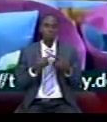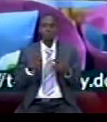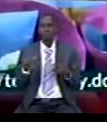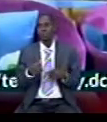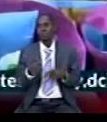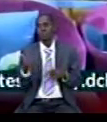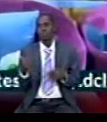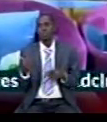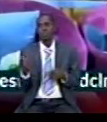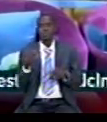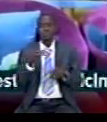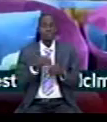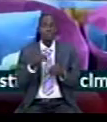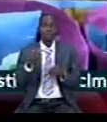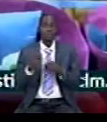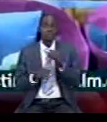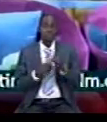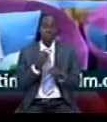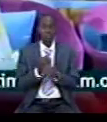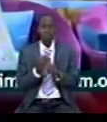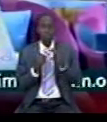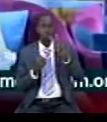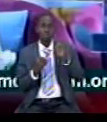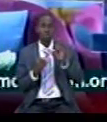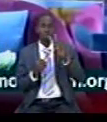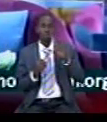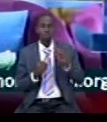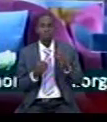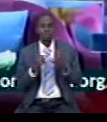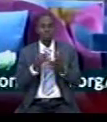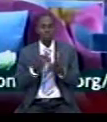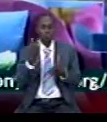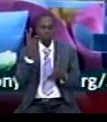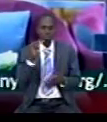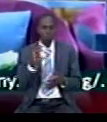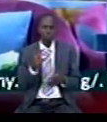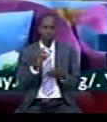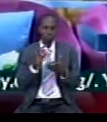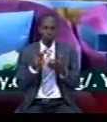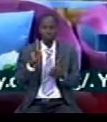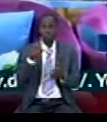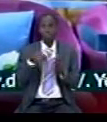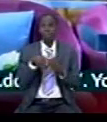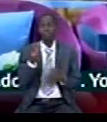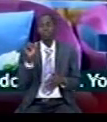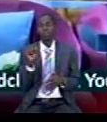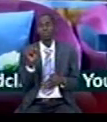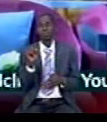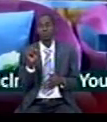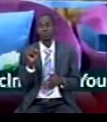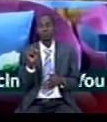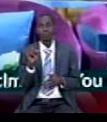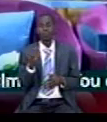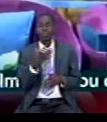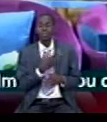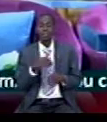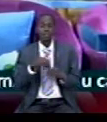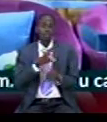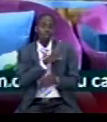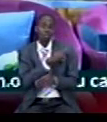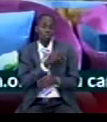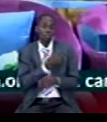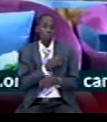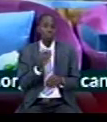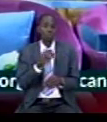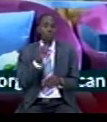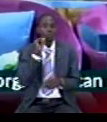in 2021, which was ovariances. In the hospital where I was taken to,